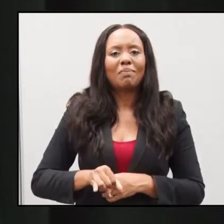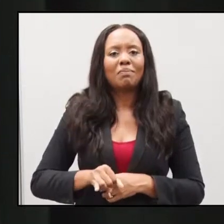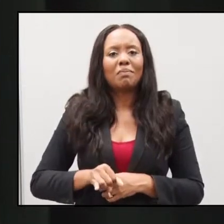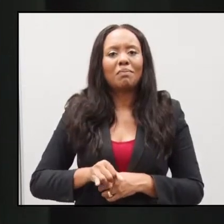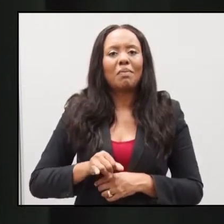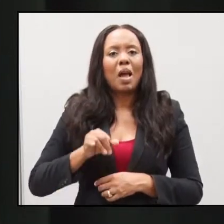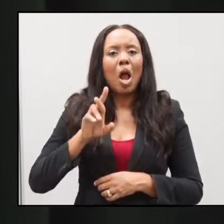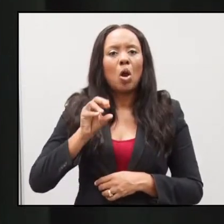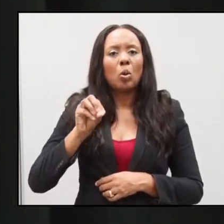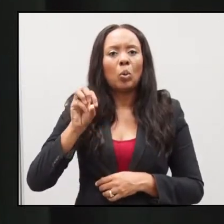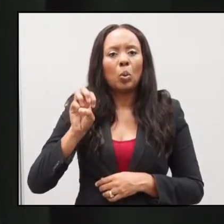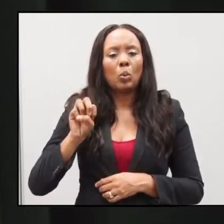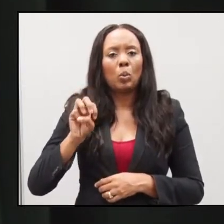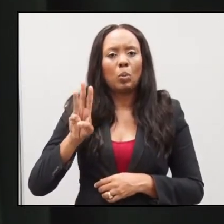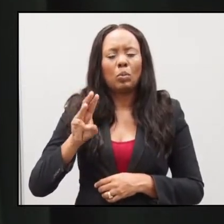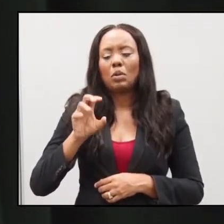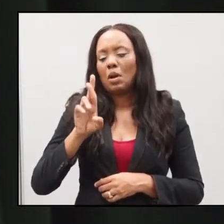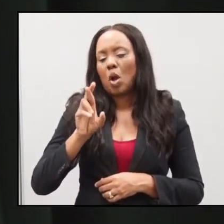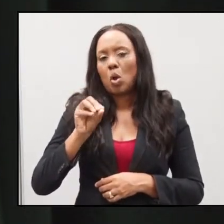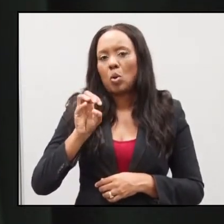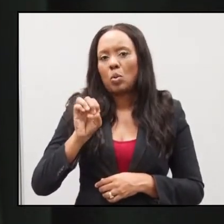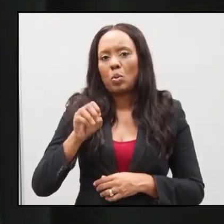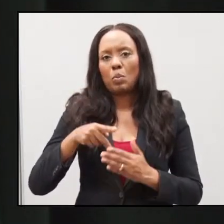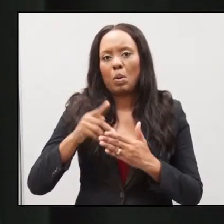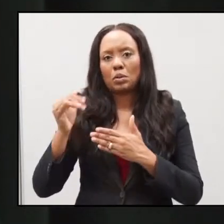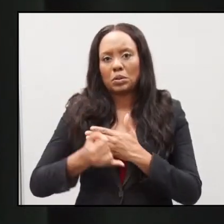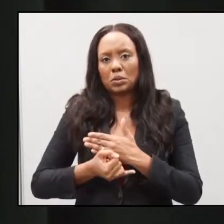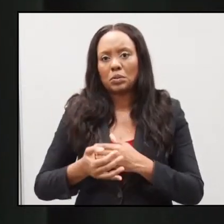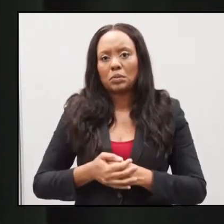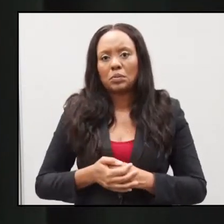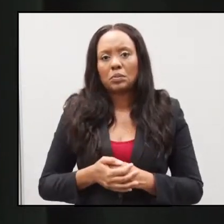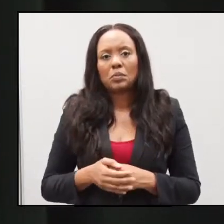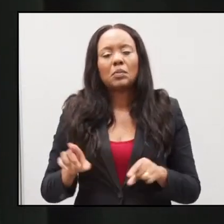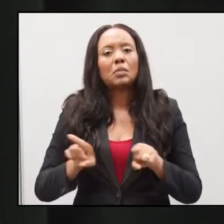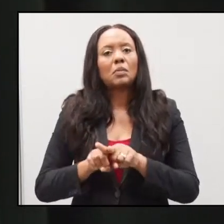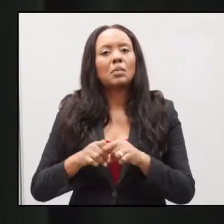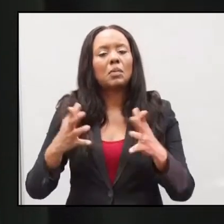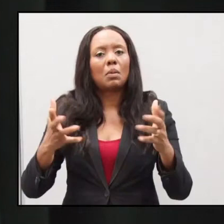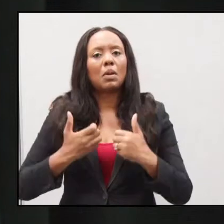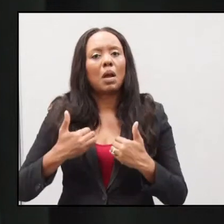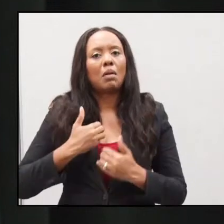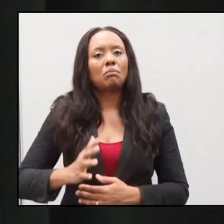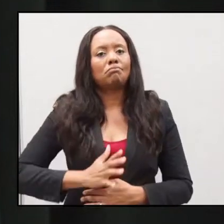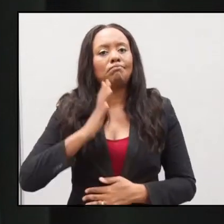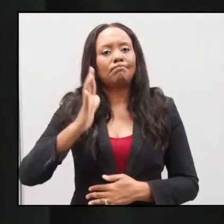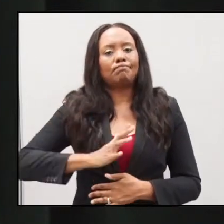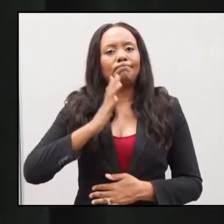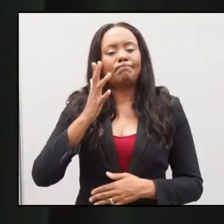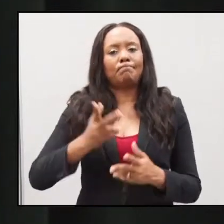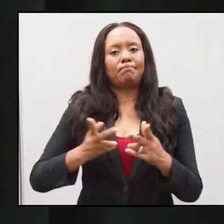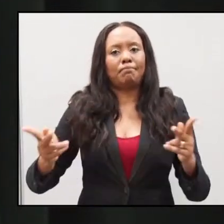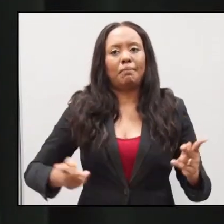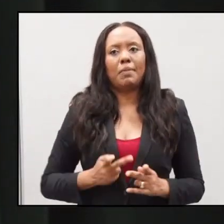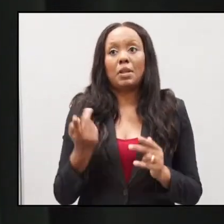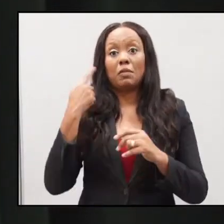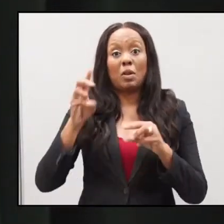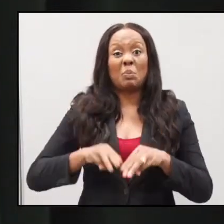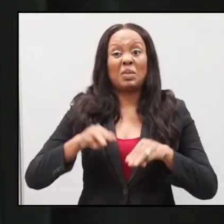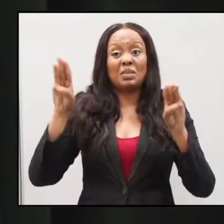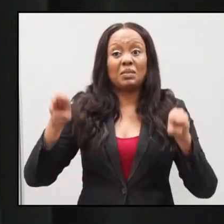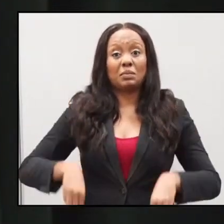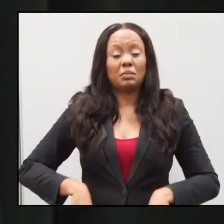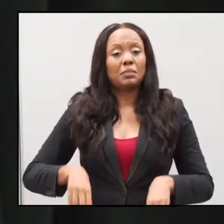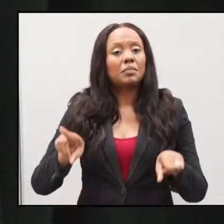includes a conceptual Barbados district to have a state-of-the-art facility housing a museum, also to be designed by